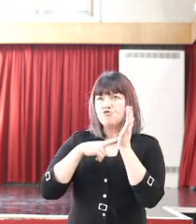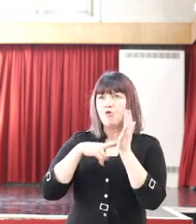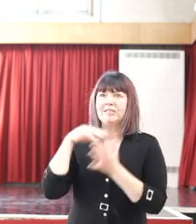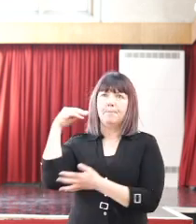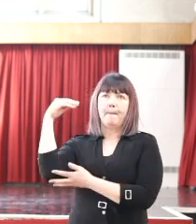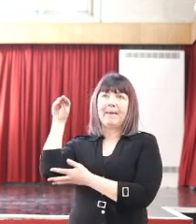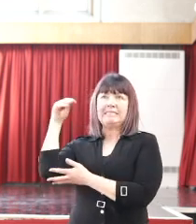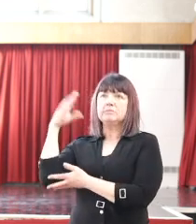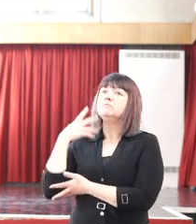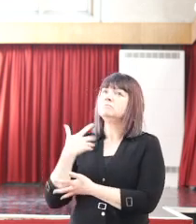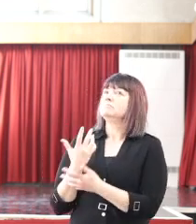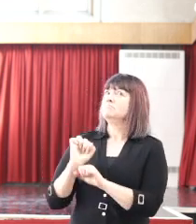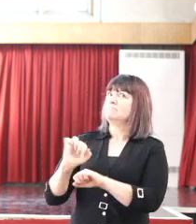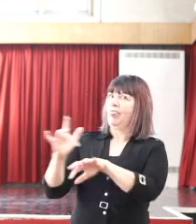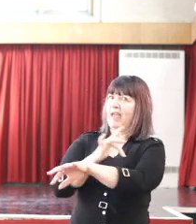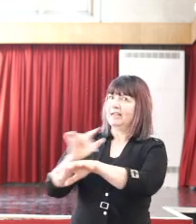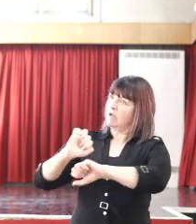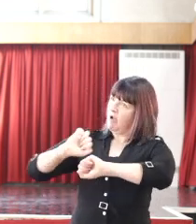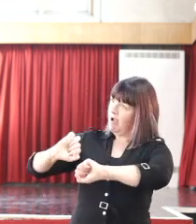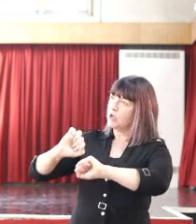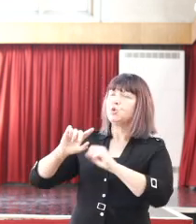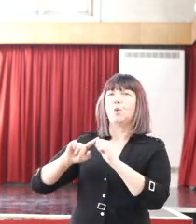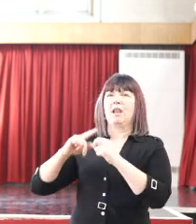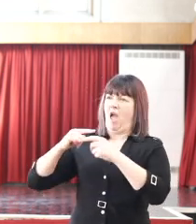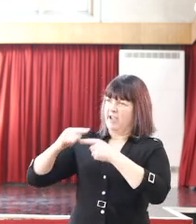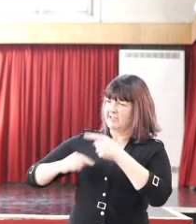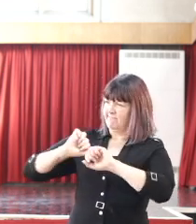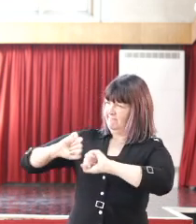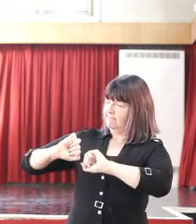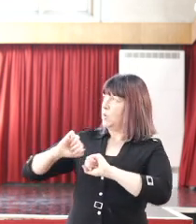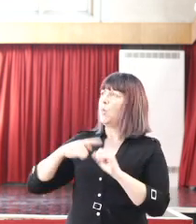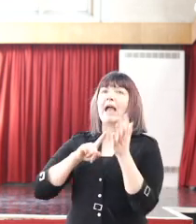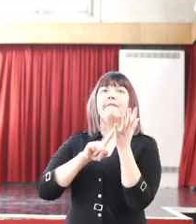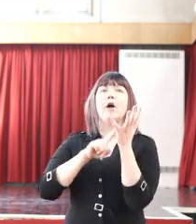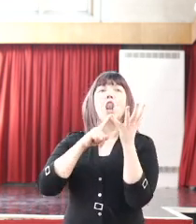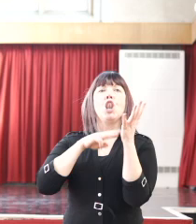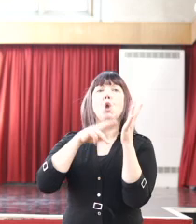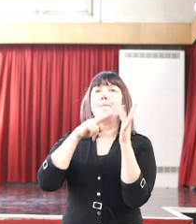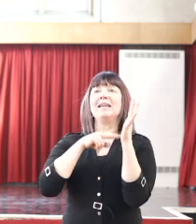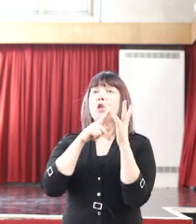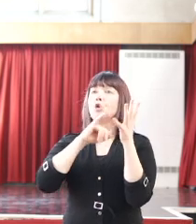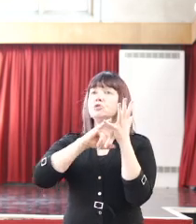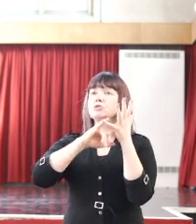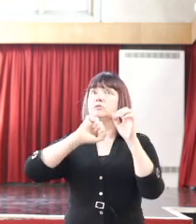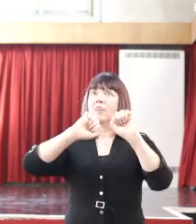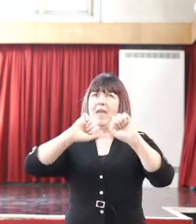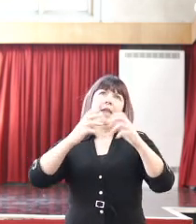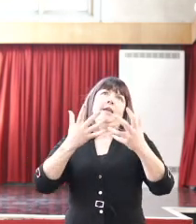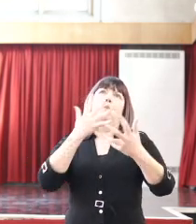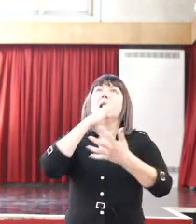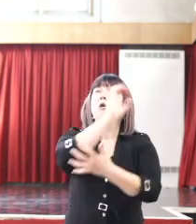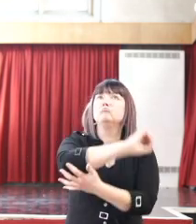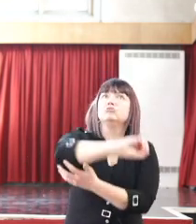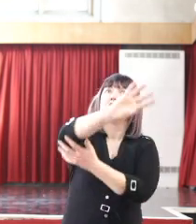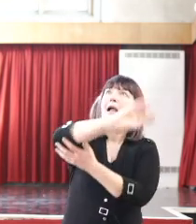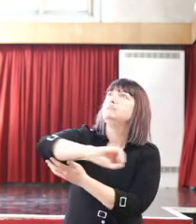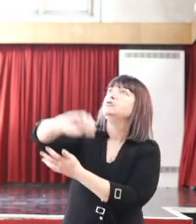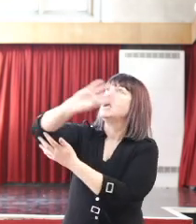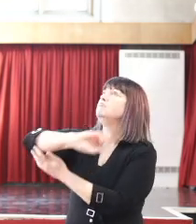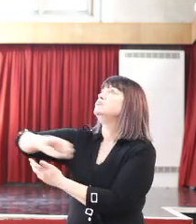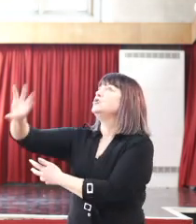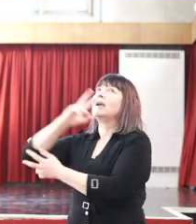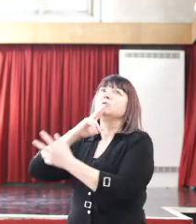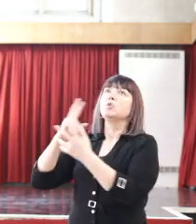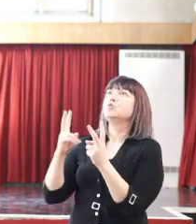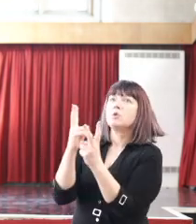cycles. We have Illuminos doing Cupid Castle, so they will do projections onto the front of the